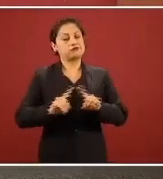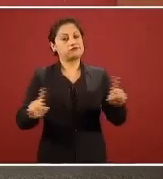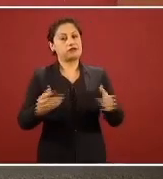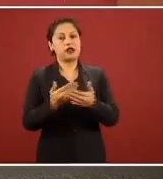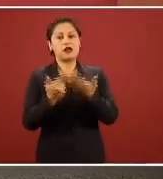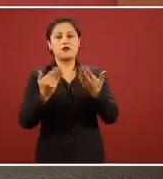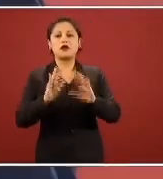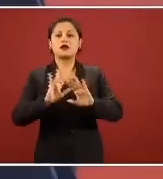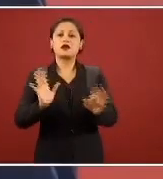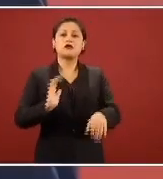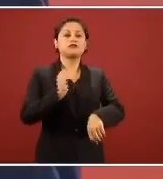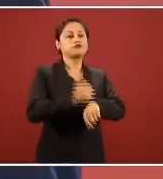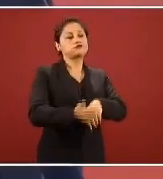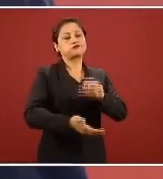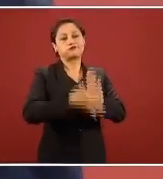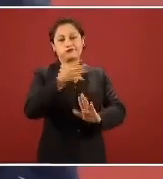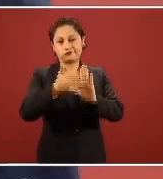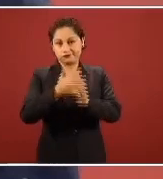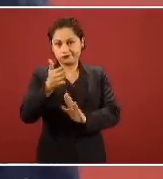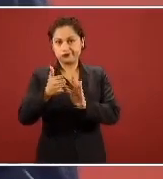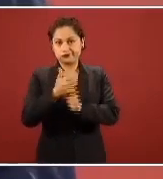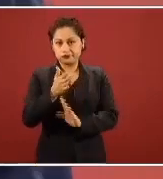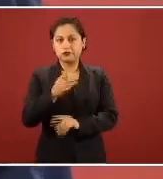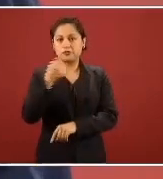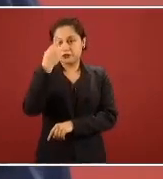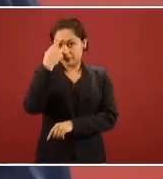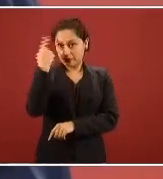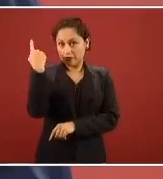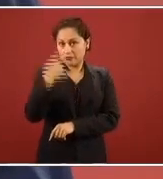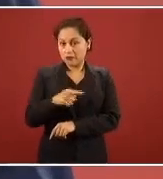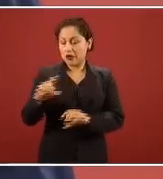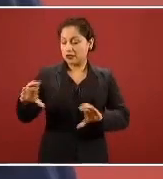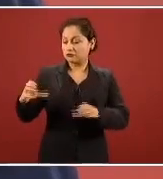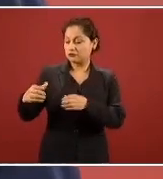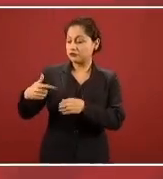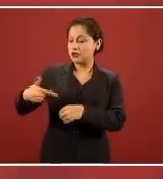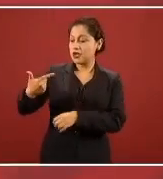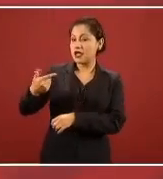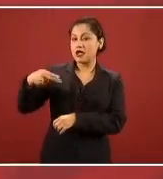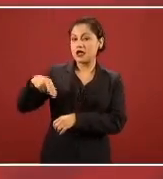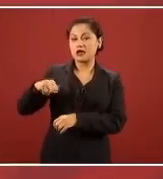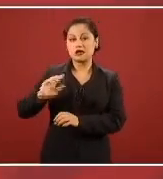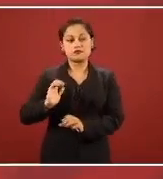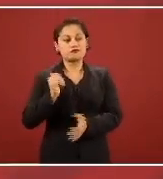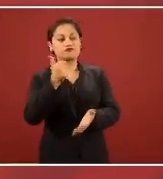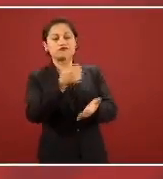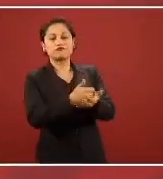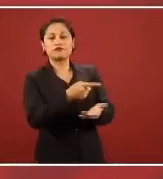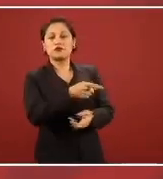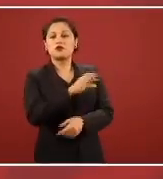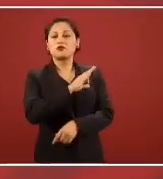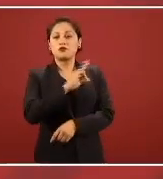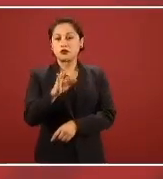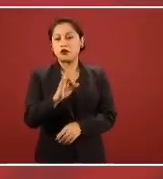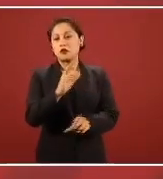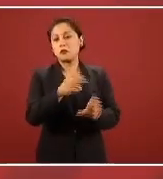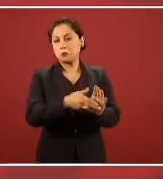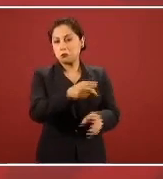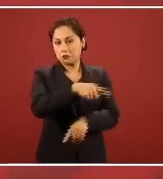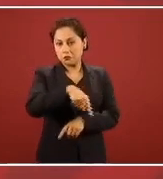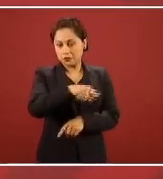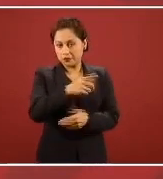instalaciones, we're constructing installations para la Guardia Nacional en todo el país, for National Guard in the whole country. Vamos a